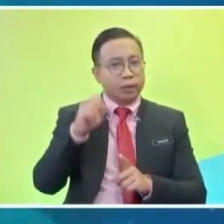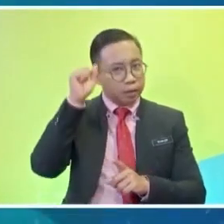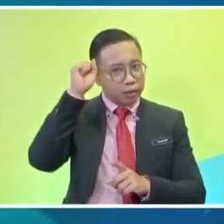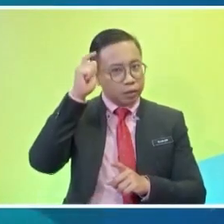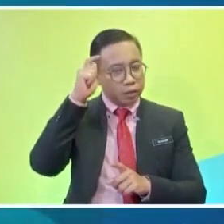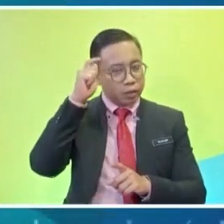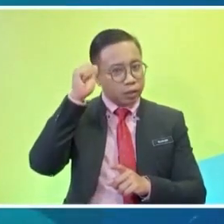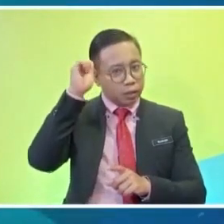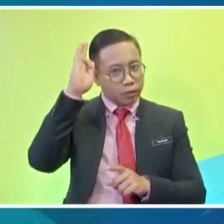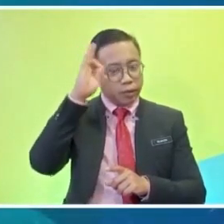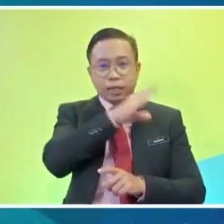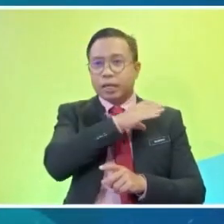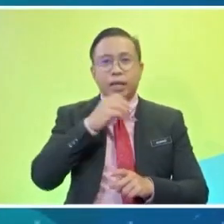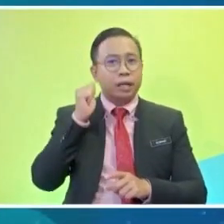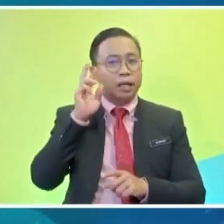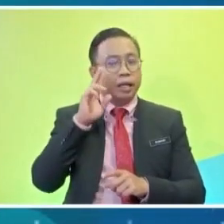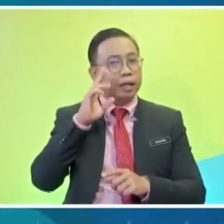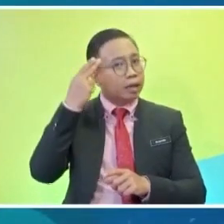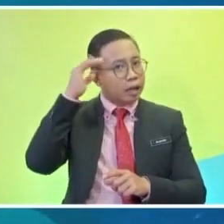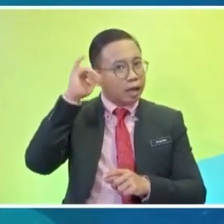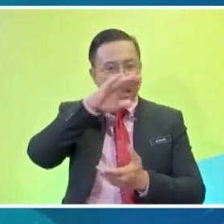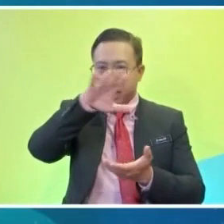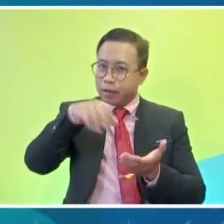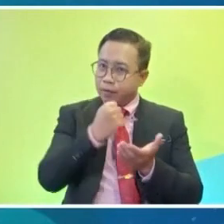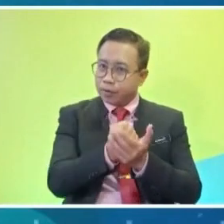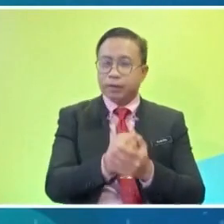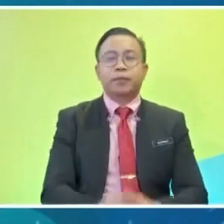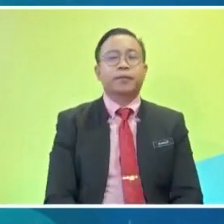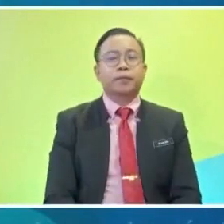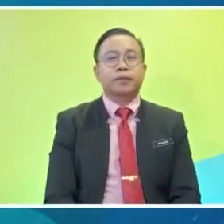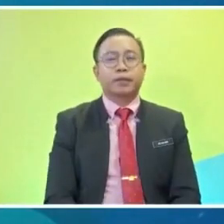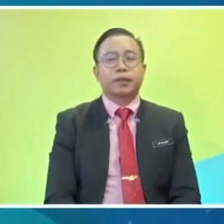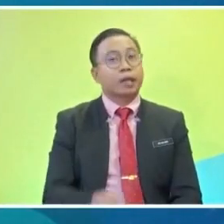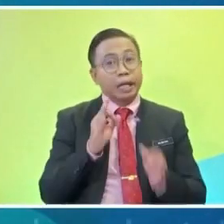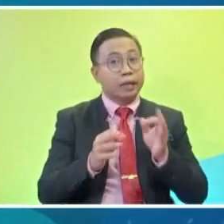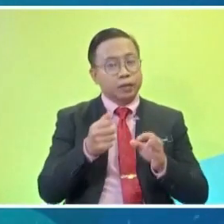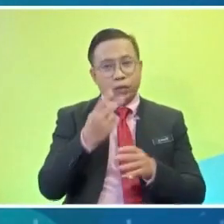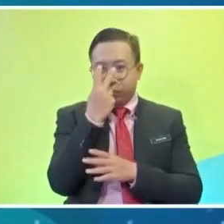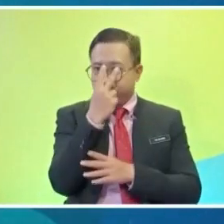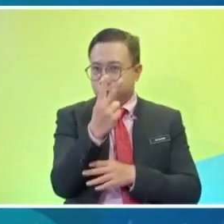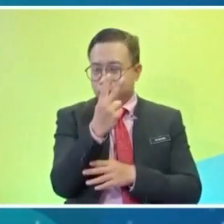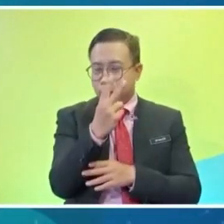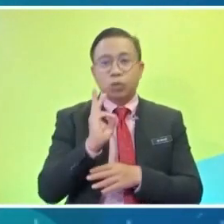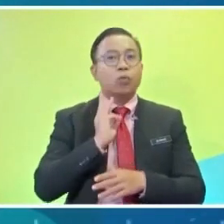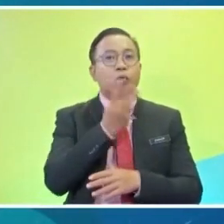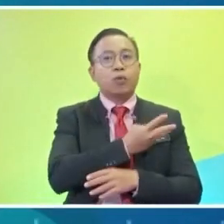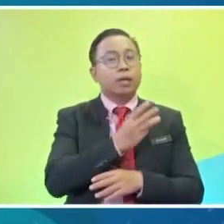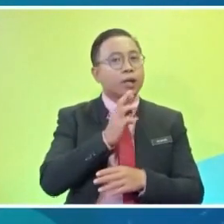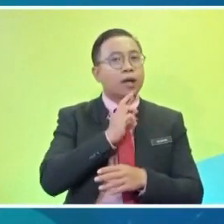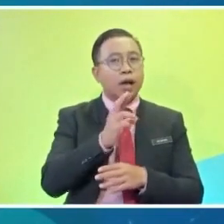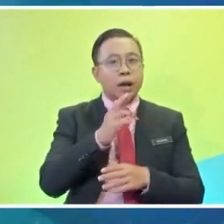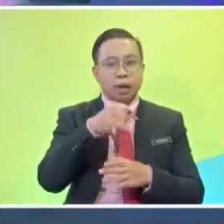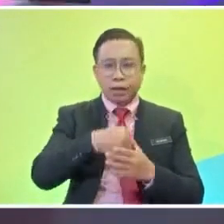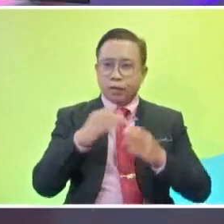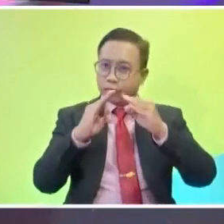Ashil, Afan and Iris. Hi everyone! Okay, and if you all see over here, we are in a pasta